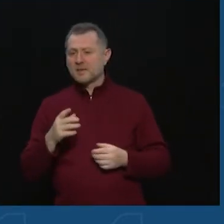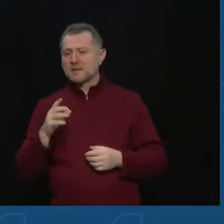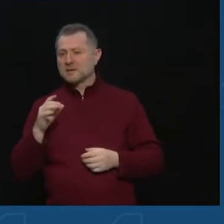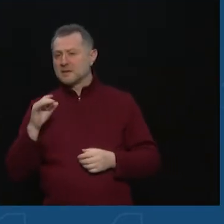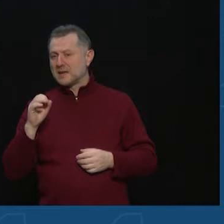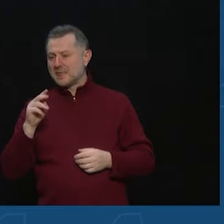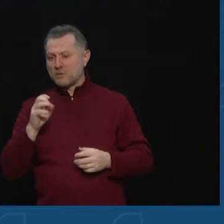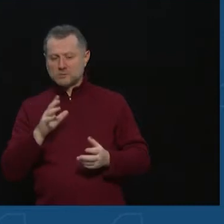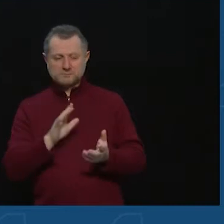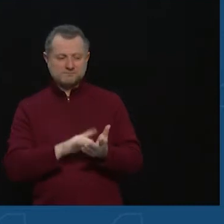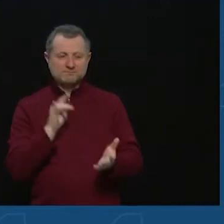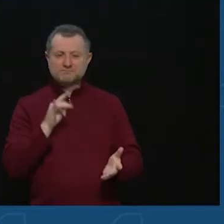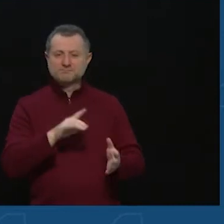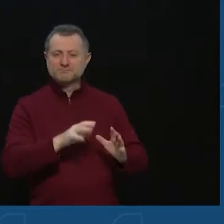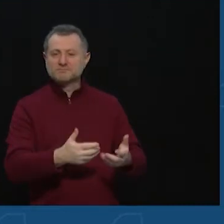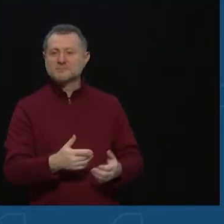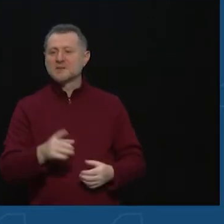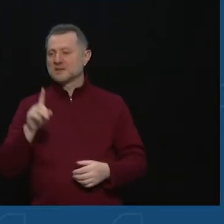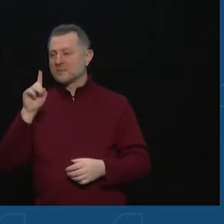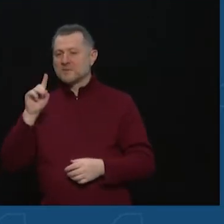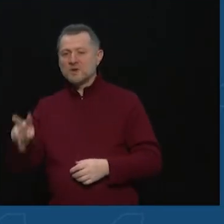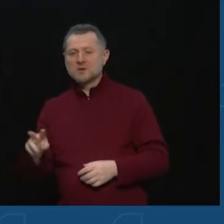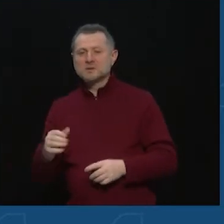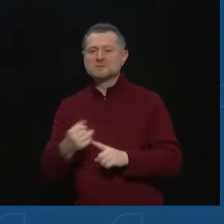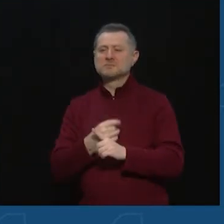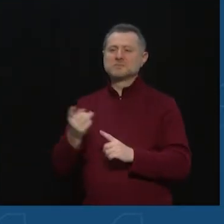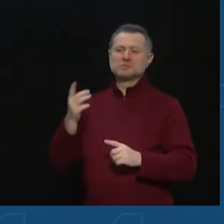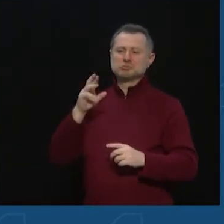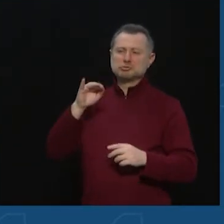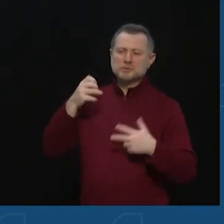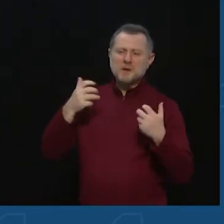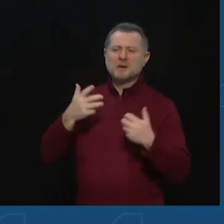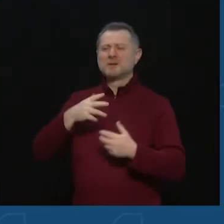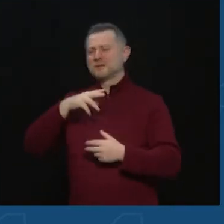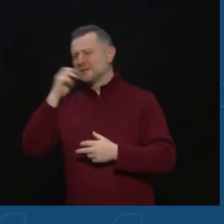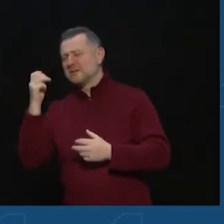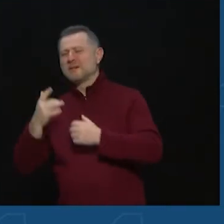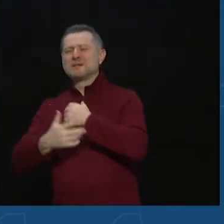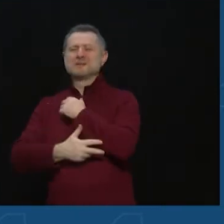crime, hate crimes, assaults, thefts,